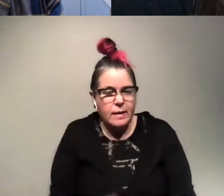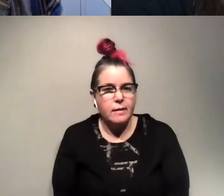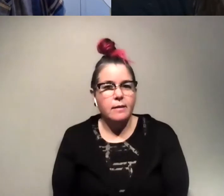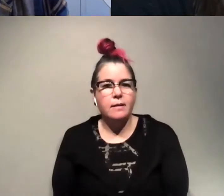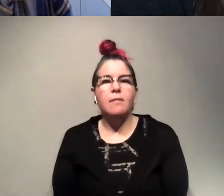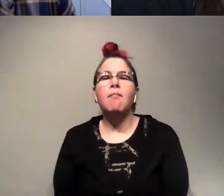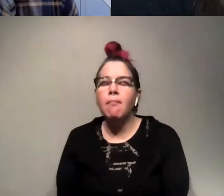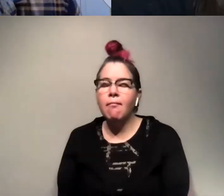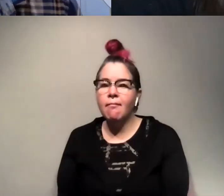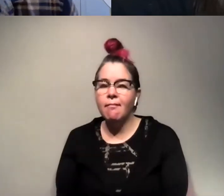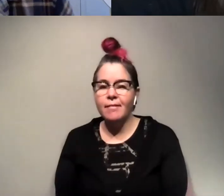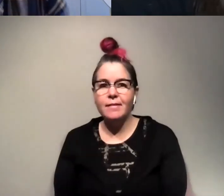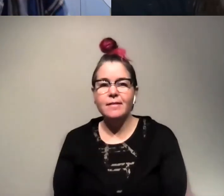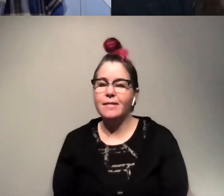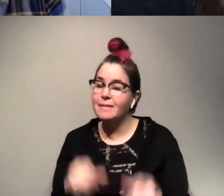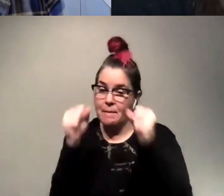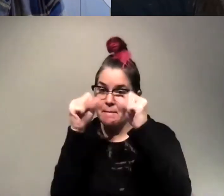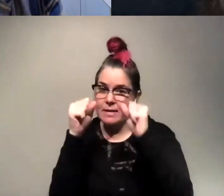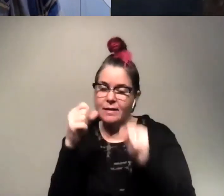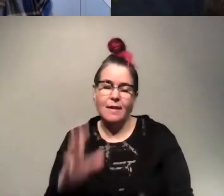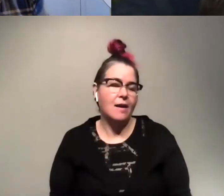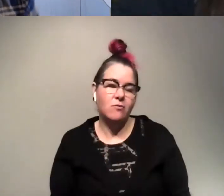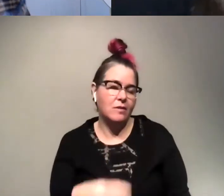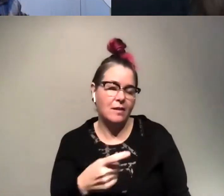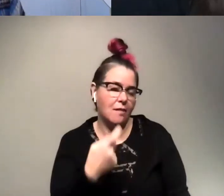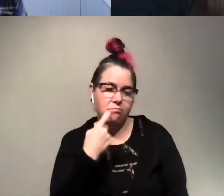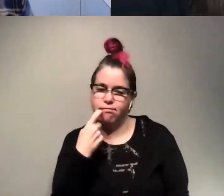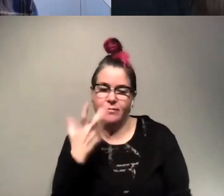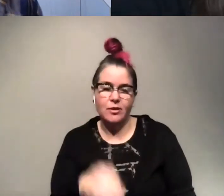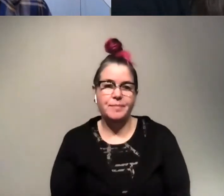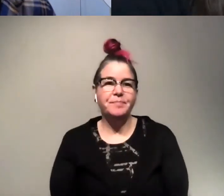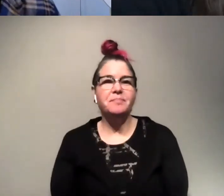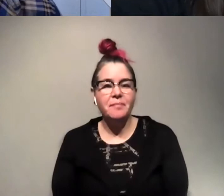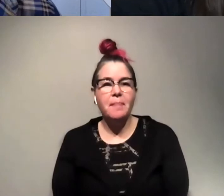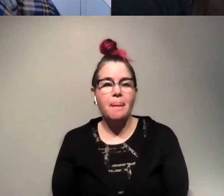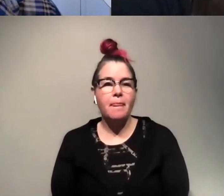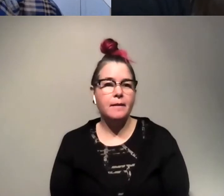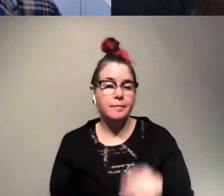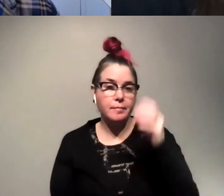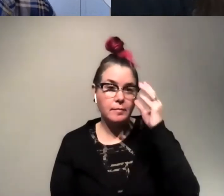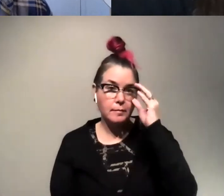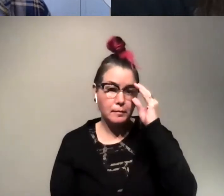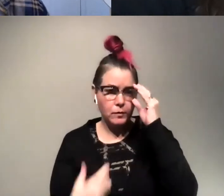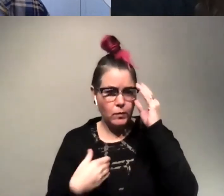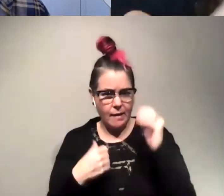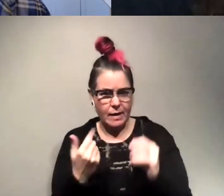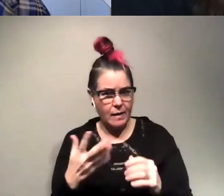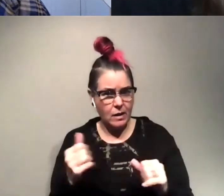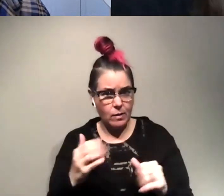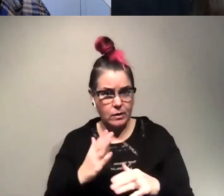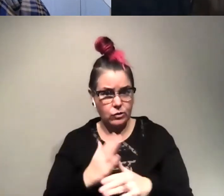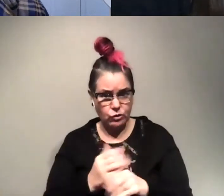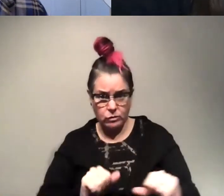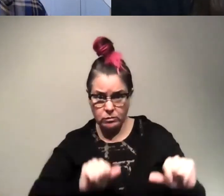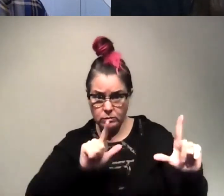So That's at amazing. that point, I was hooked. Awesome. That's awesome. Cool. So do you have anything that you'd like to, like any slides you'd like